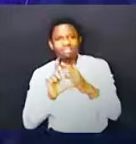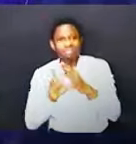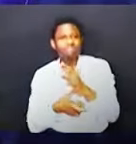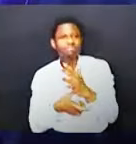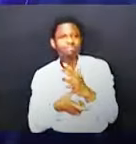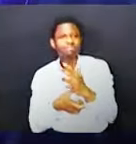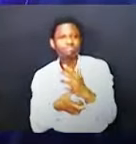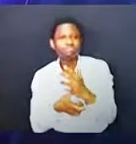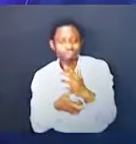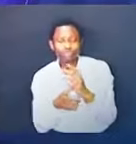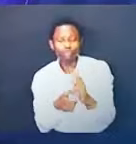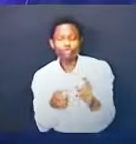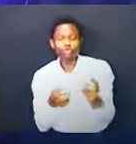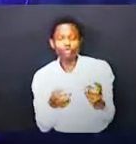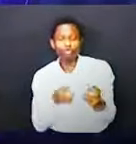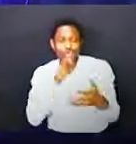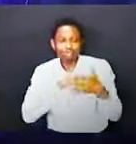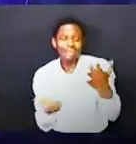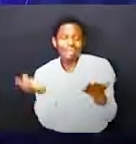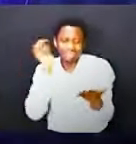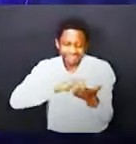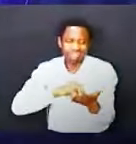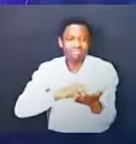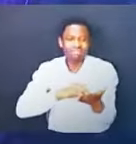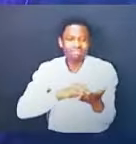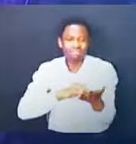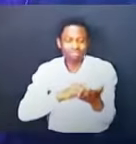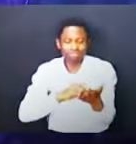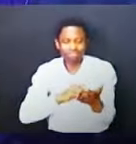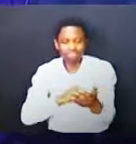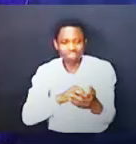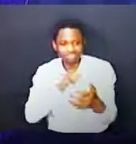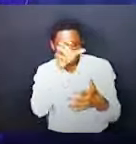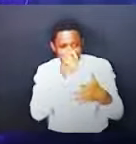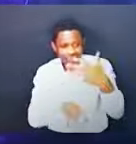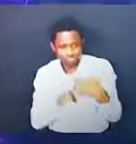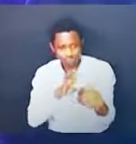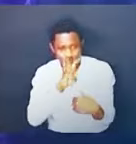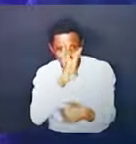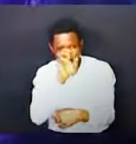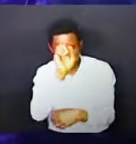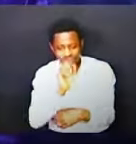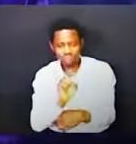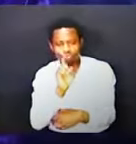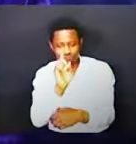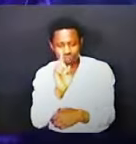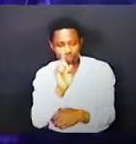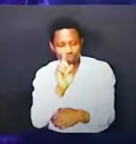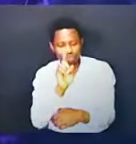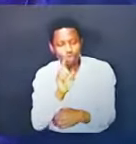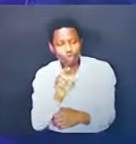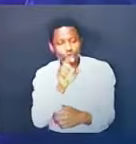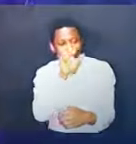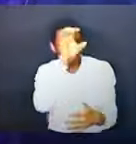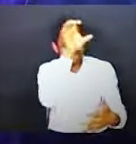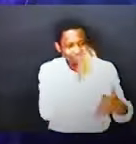So let's go back to Ephesians 4:1. So verse